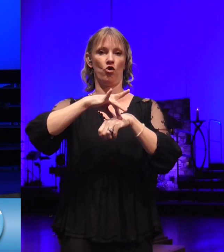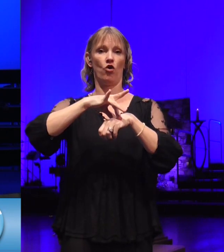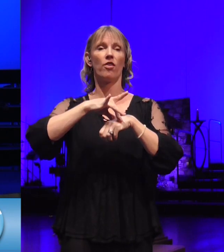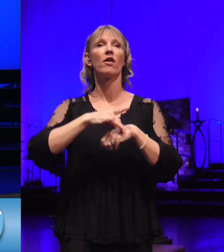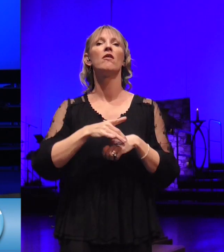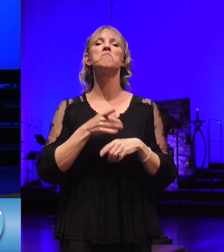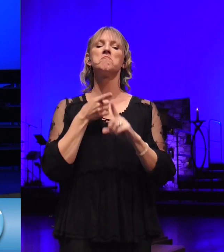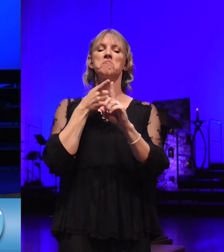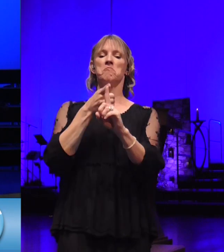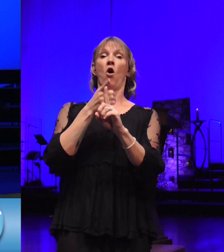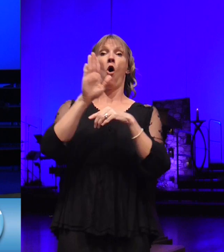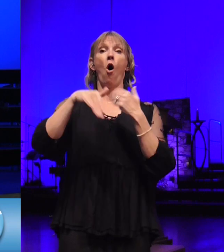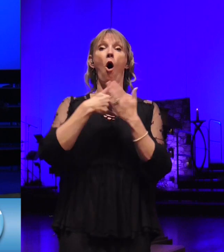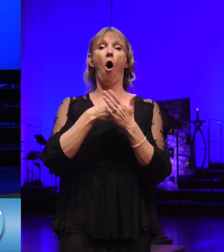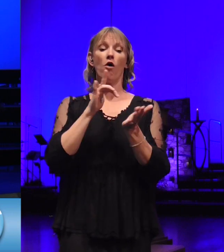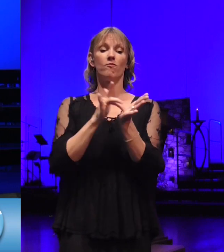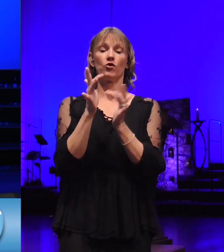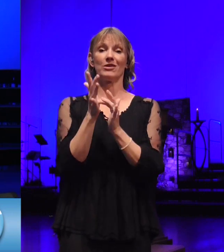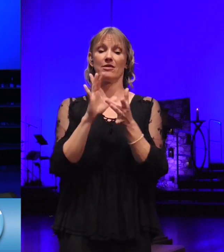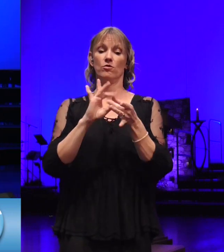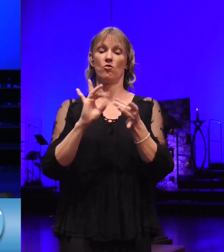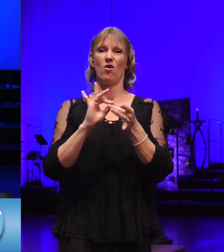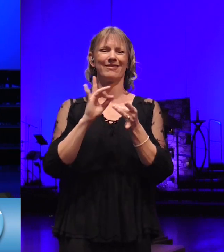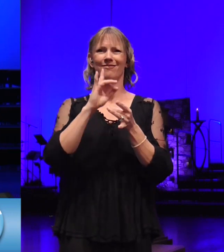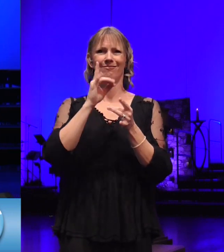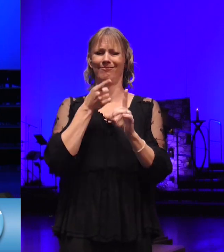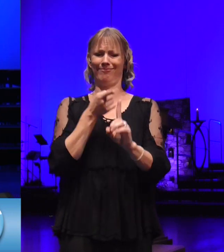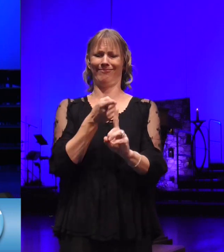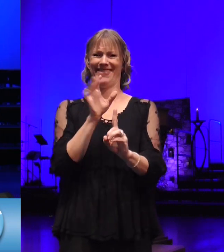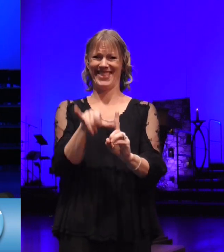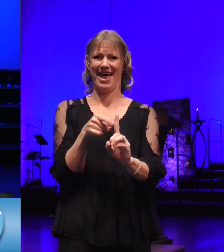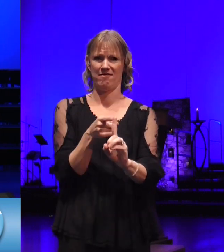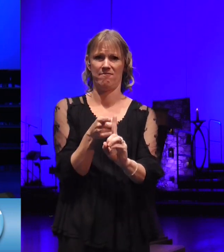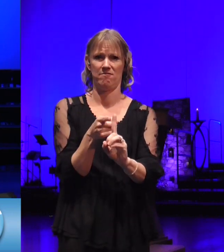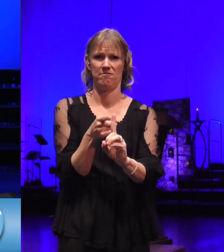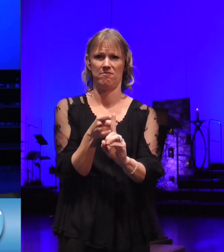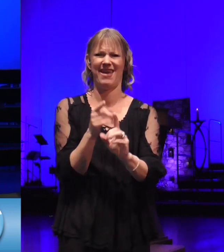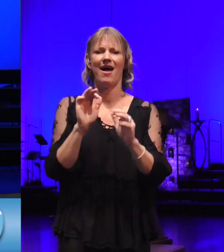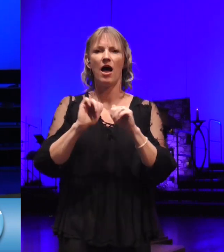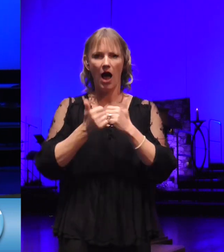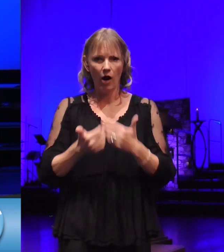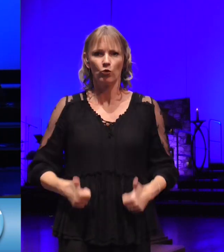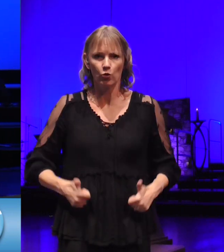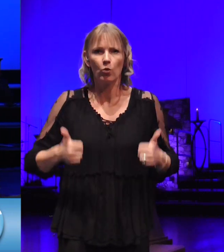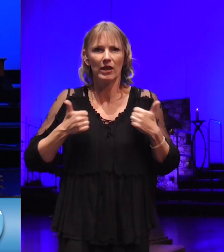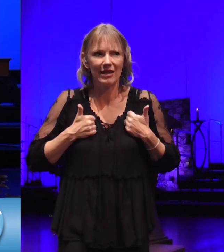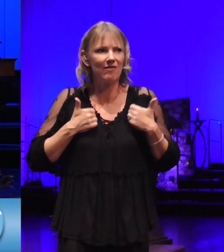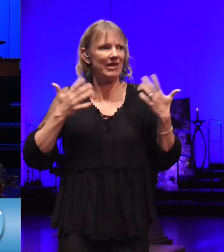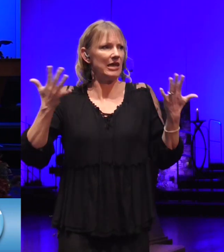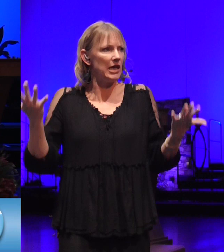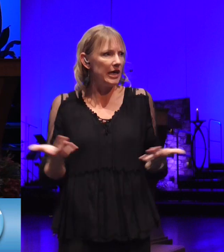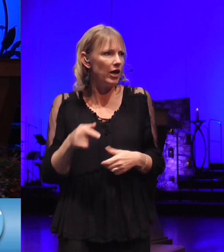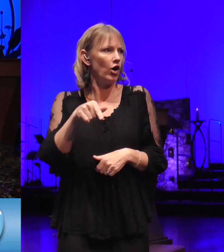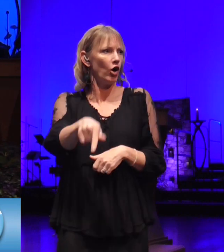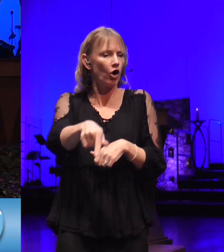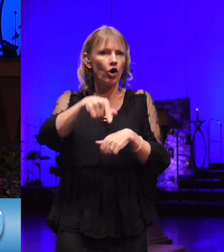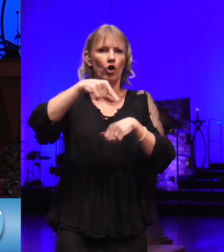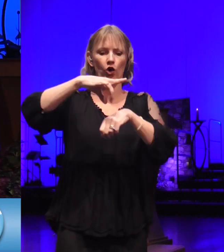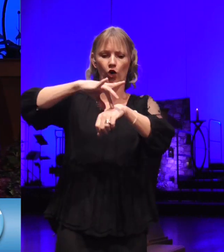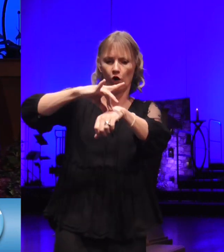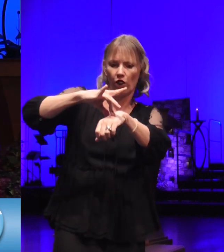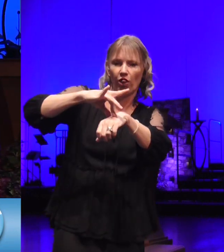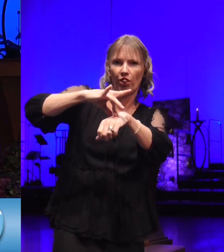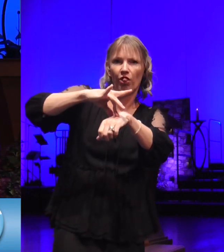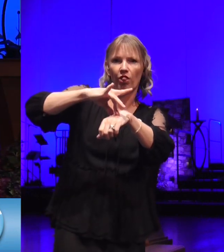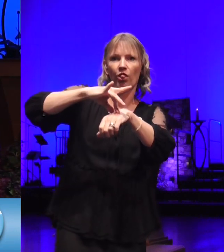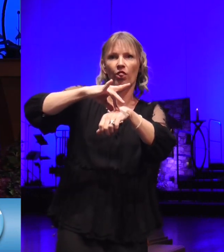all of the parables of Jesus are just about that. How to live on this thing called